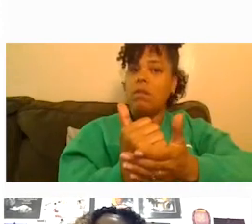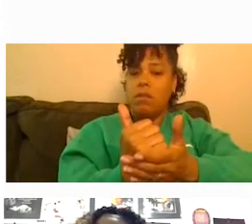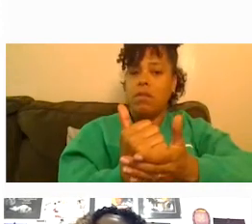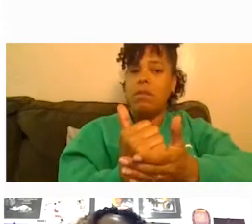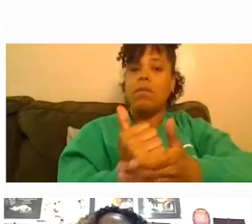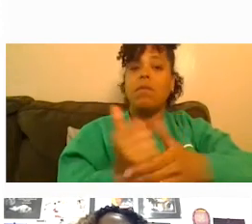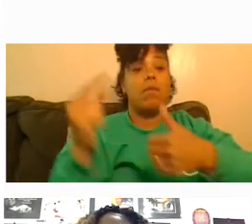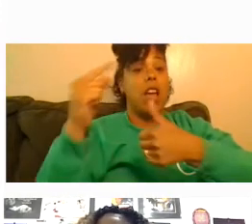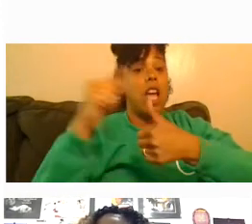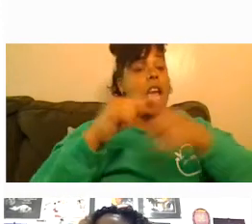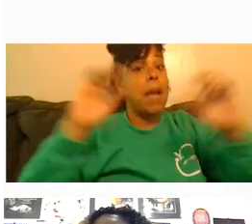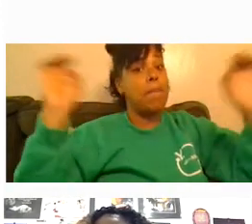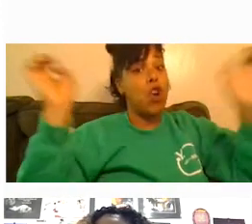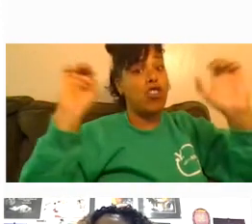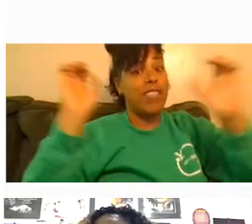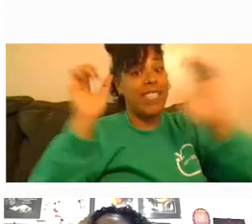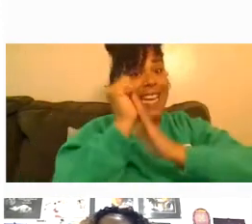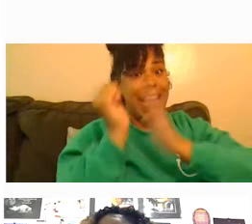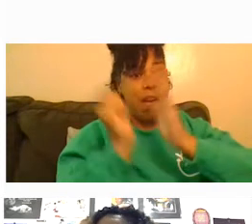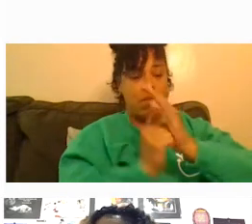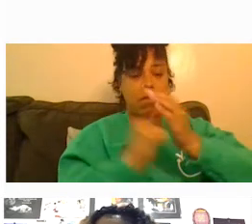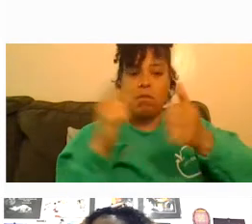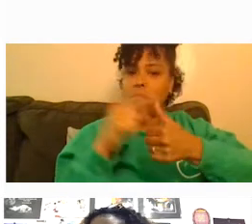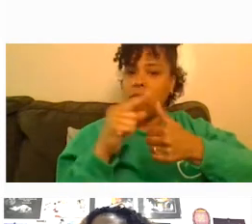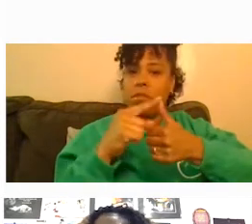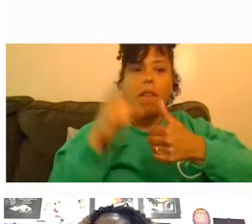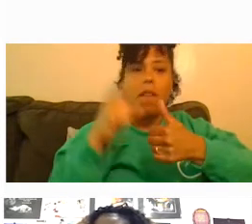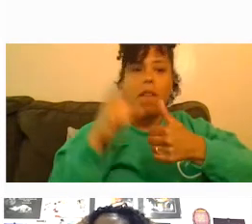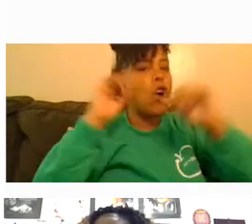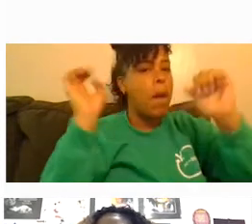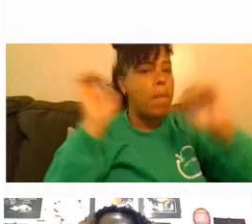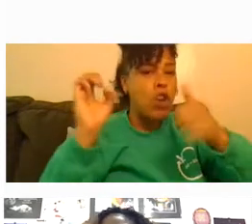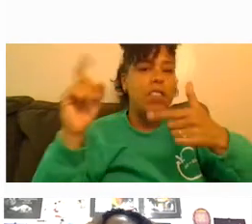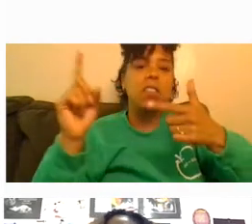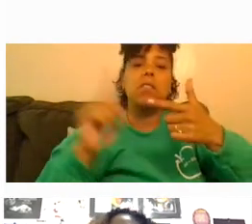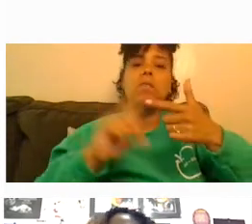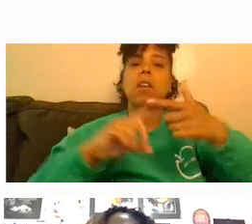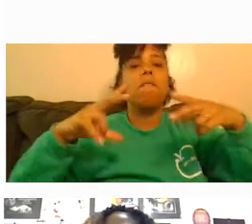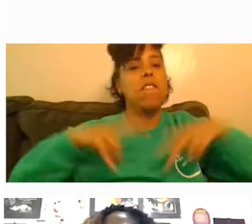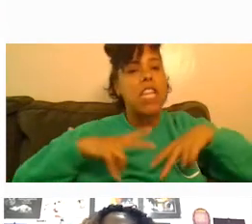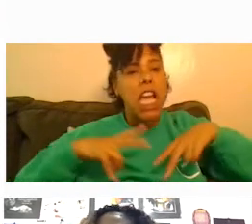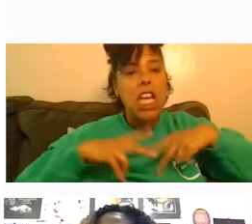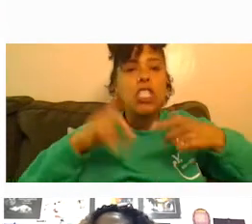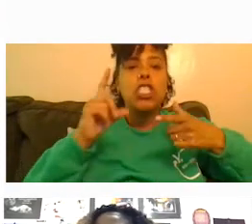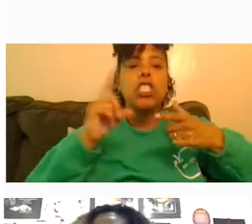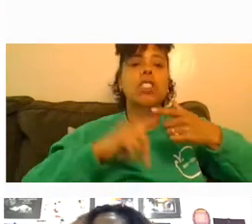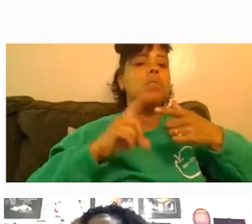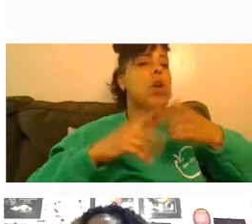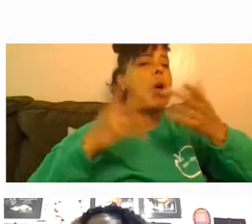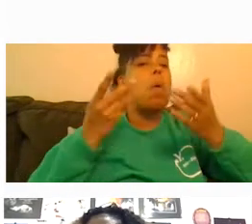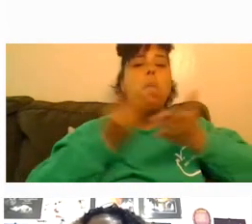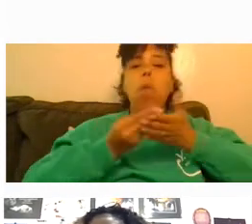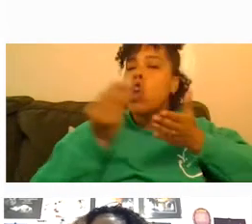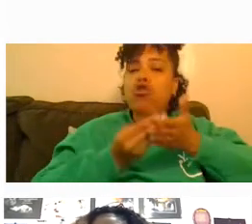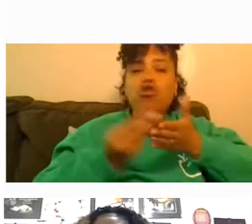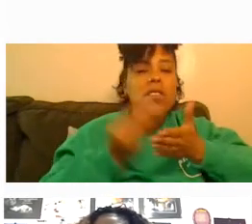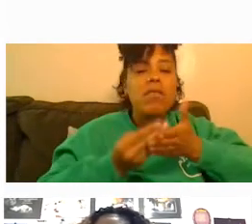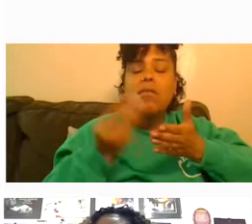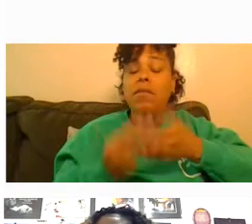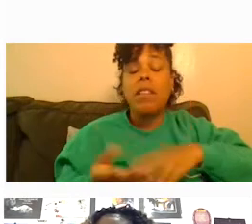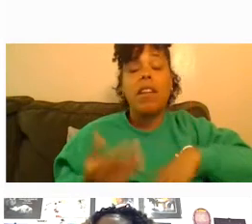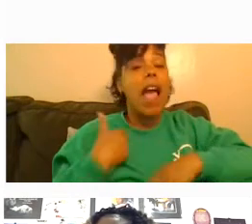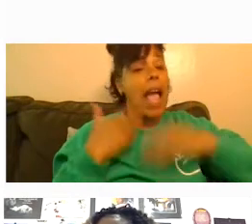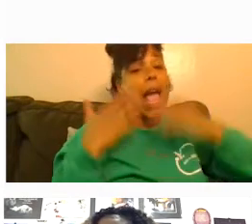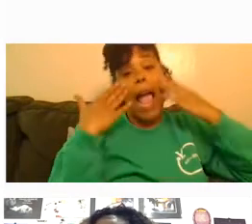of income. Emergencies, for vacations, for purchases. See, I don't know about you, but the pandemic